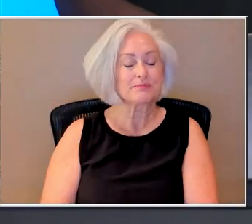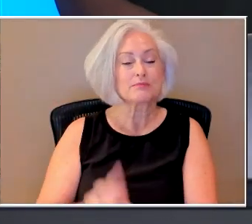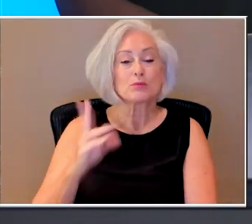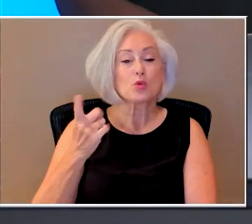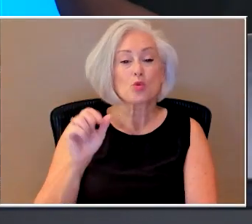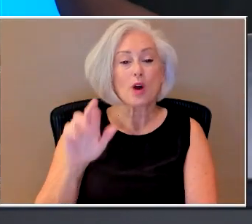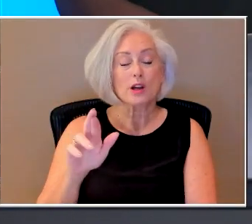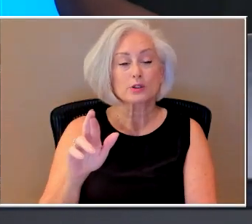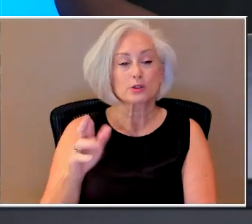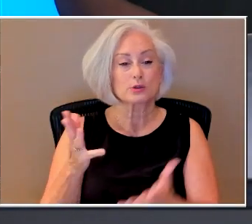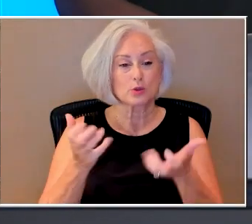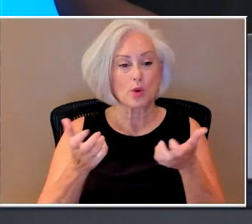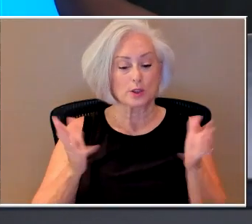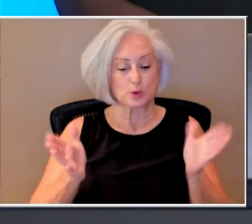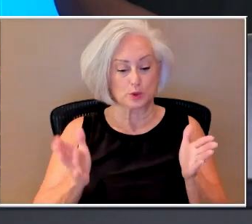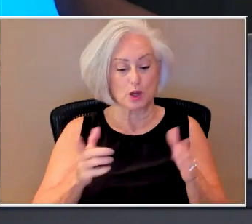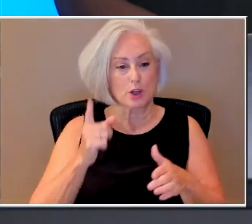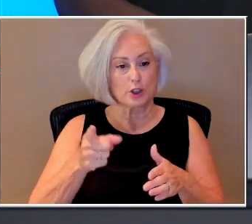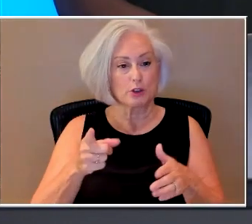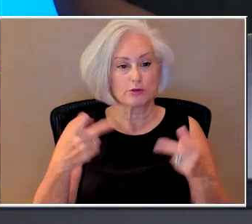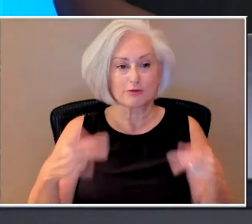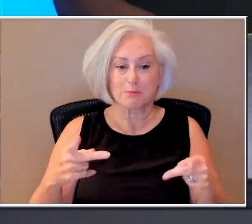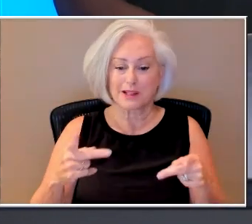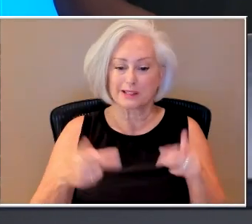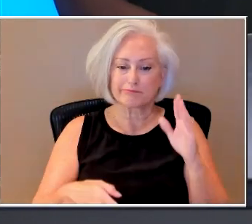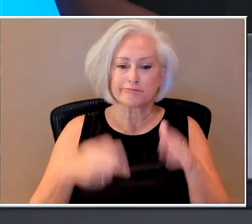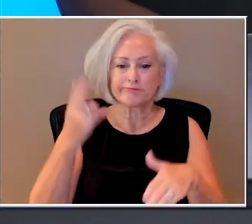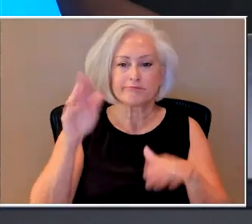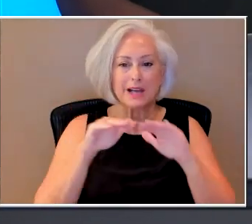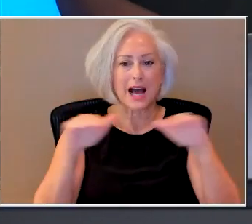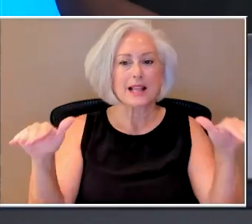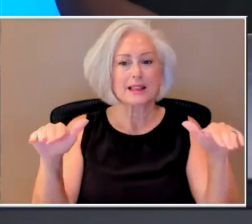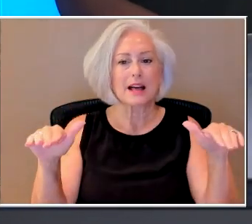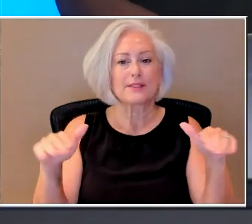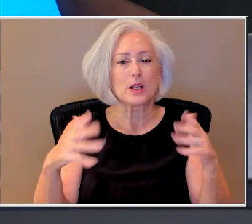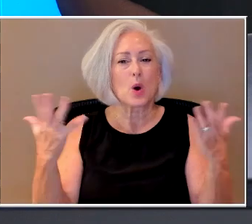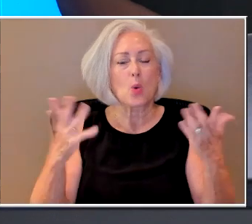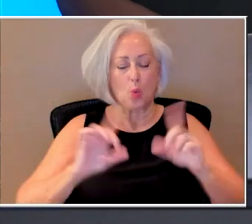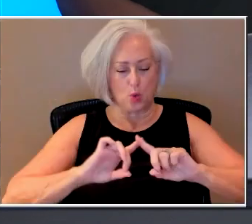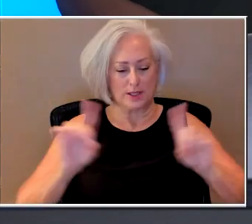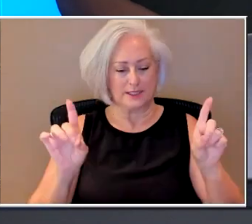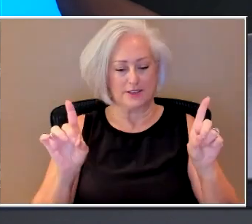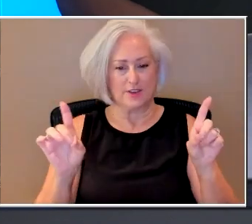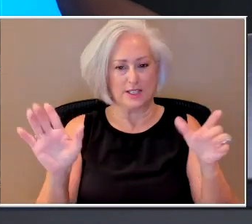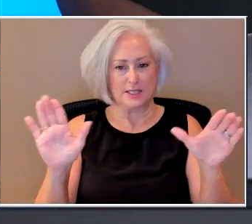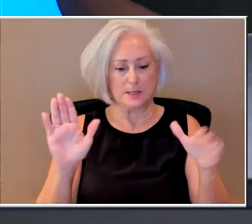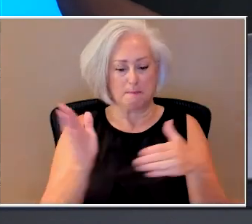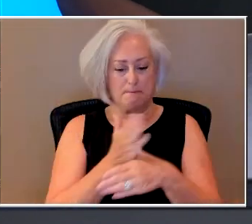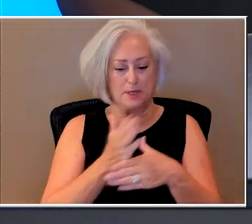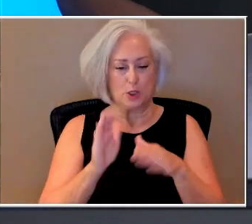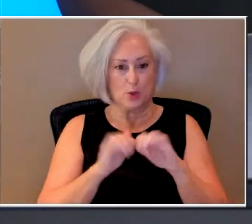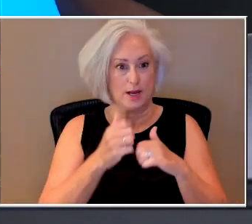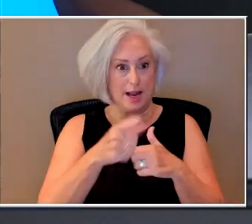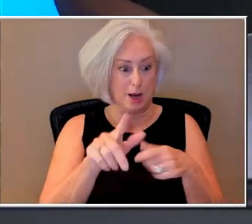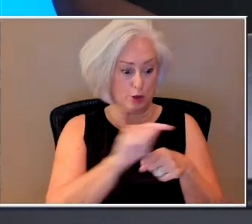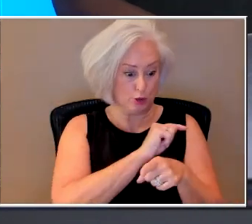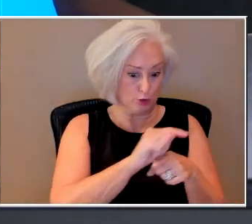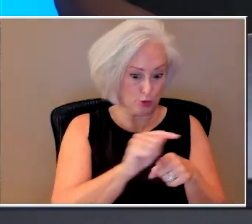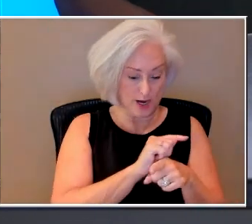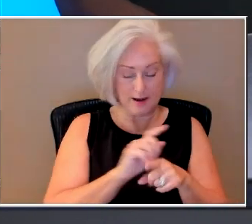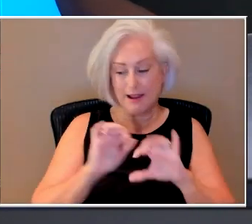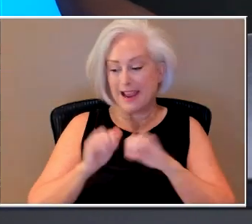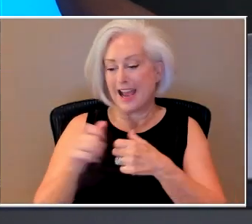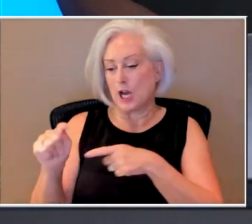course, have played at the highest of levels. What's the biggest difference between how you were trained and then how you train these athletes